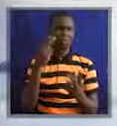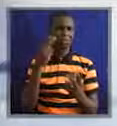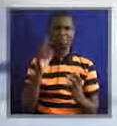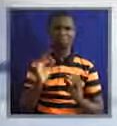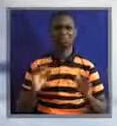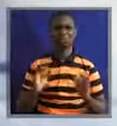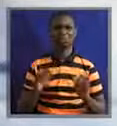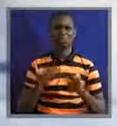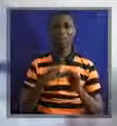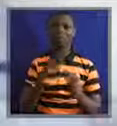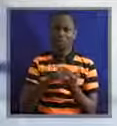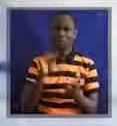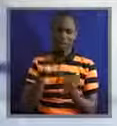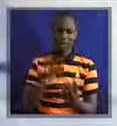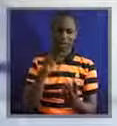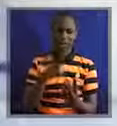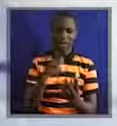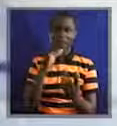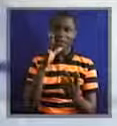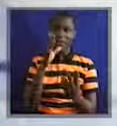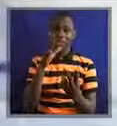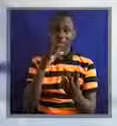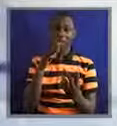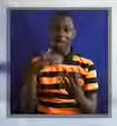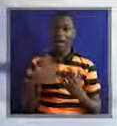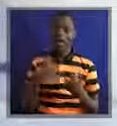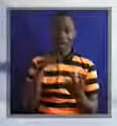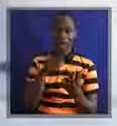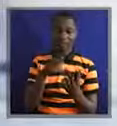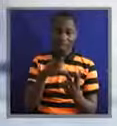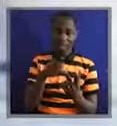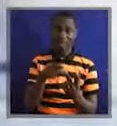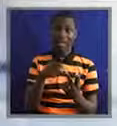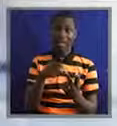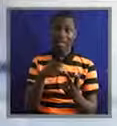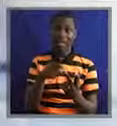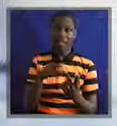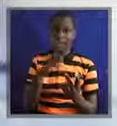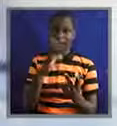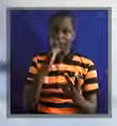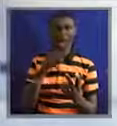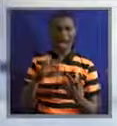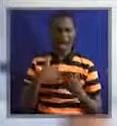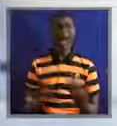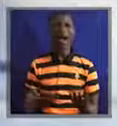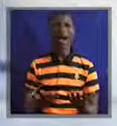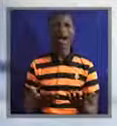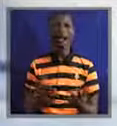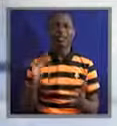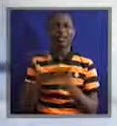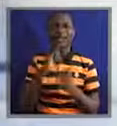maame ana o grandmother ne maame no nso obi na wo no na no ana ye fra ne generation